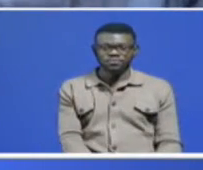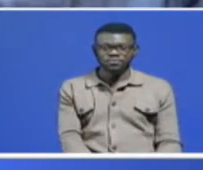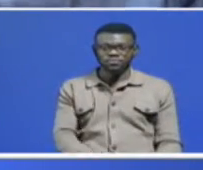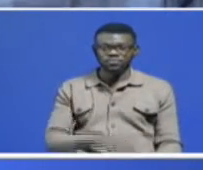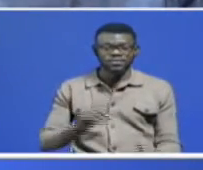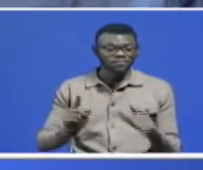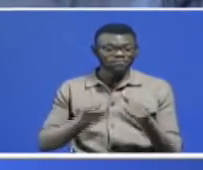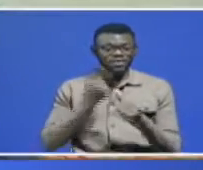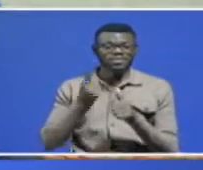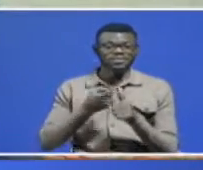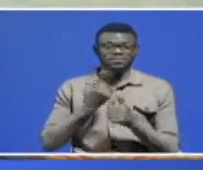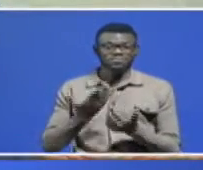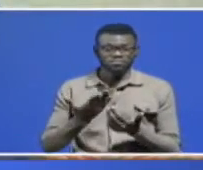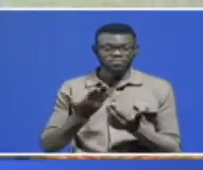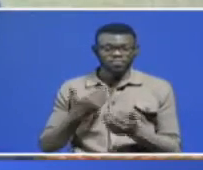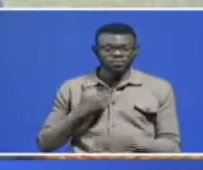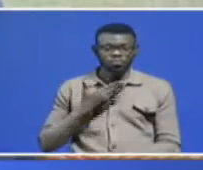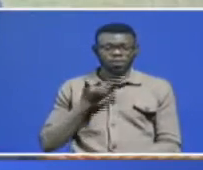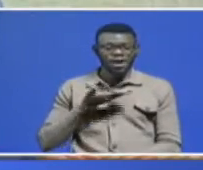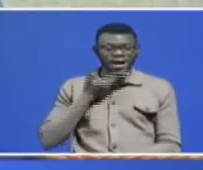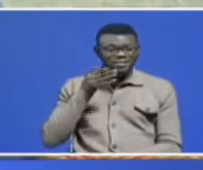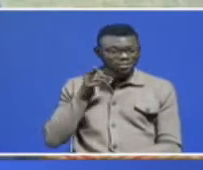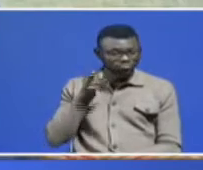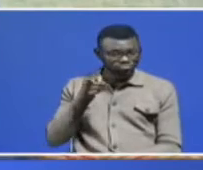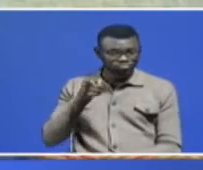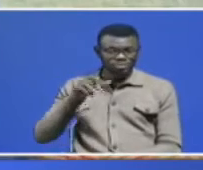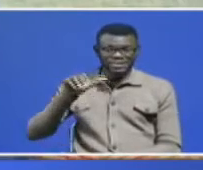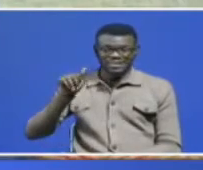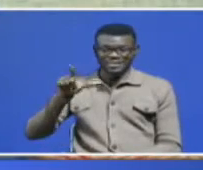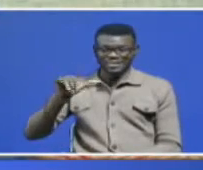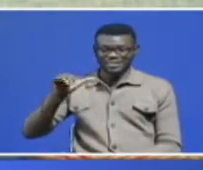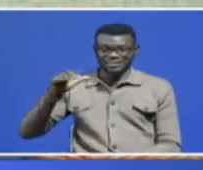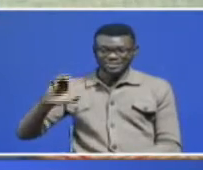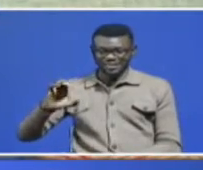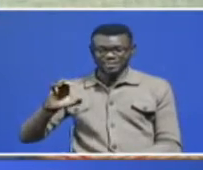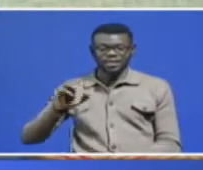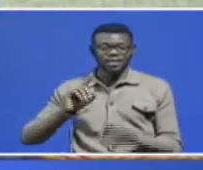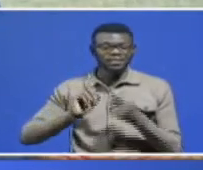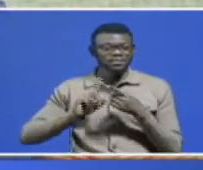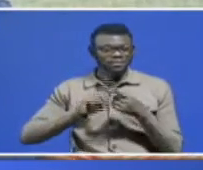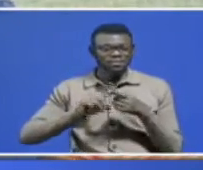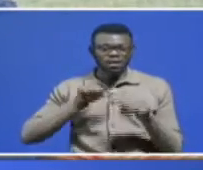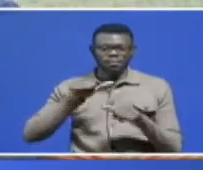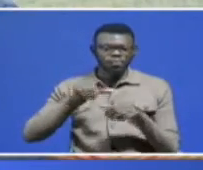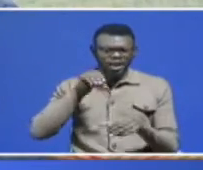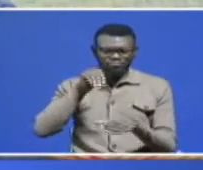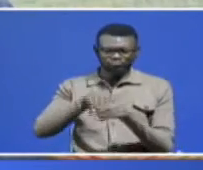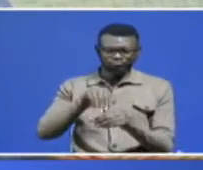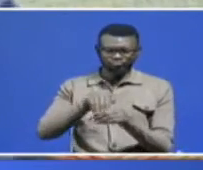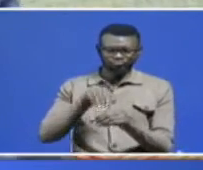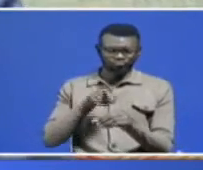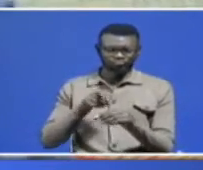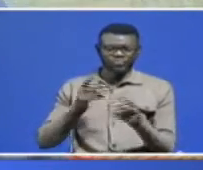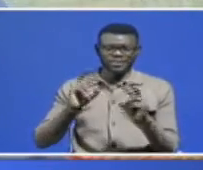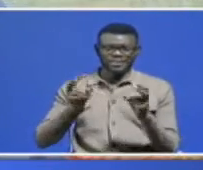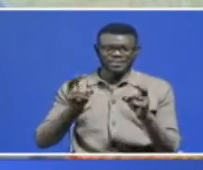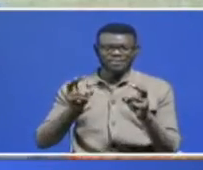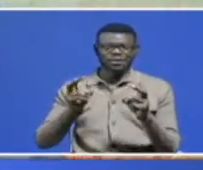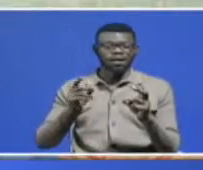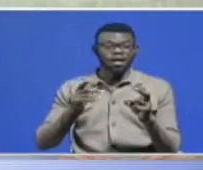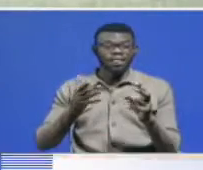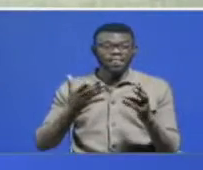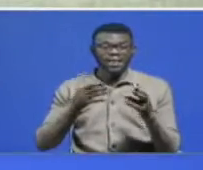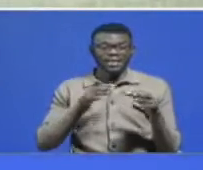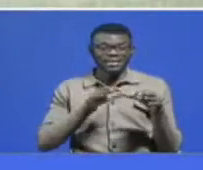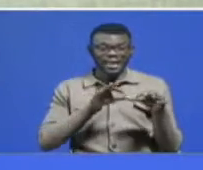First of all, Jesse, let me answer Alice that, number one, on issue of inclusivity, it depends on exactly